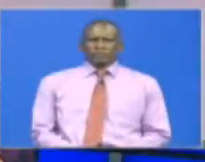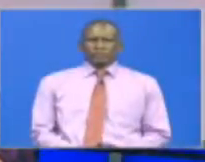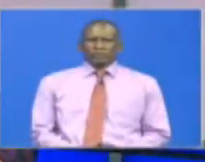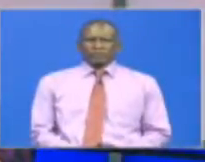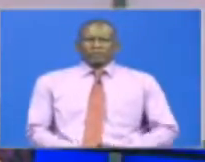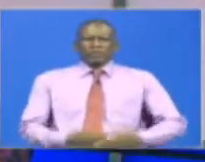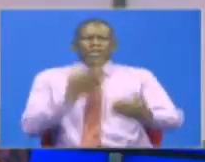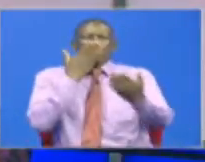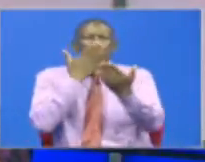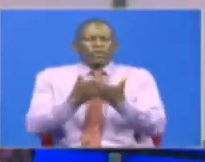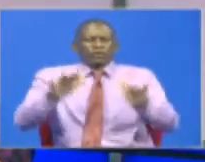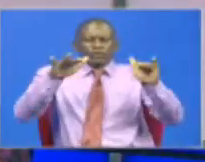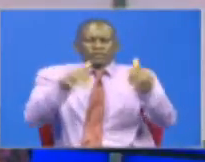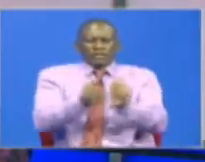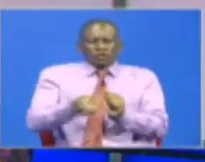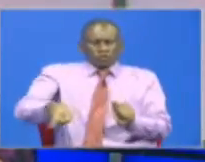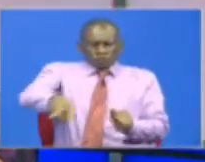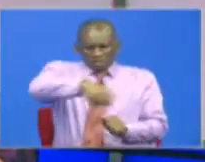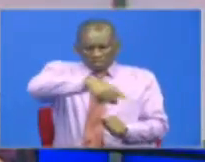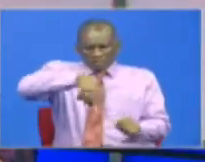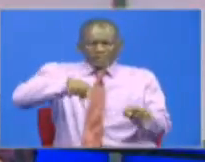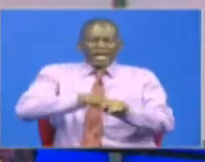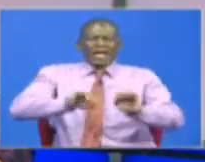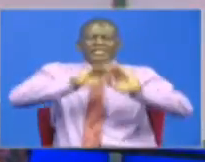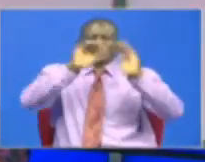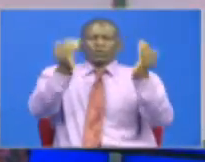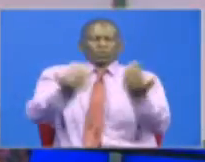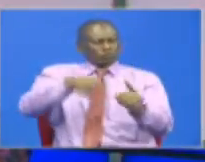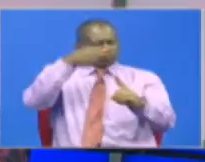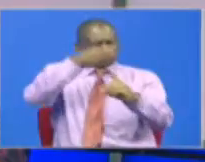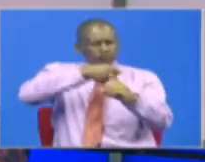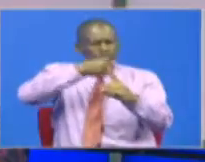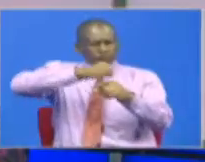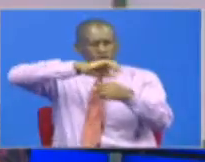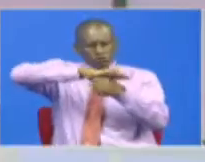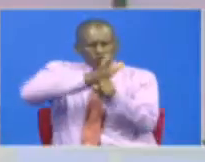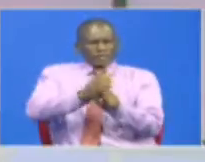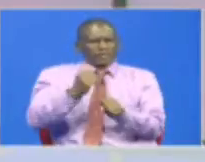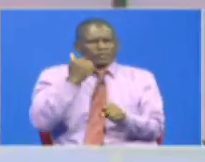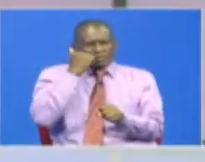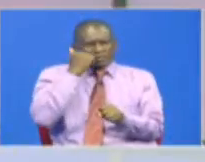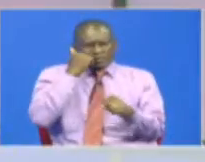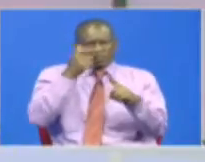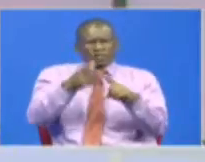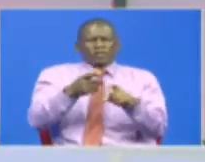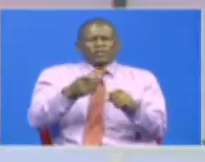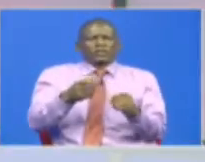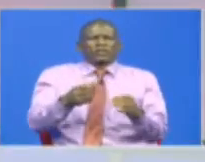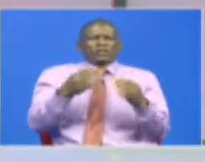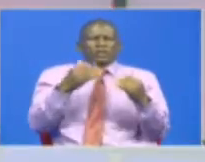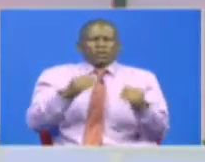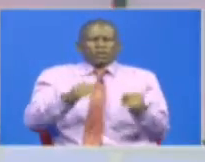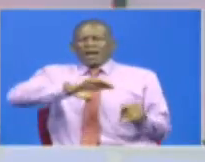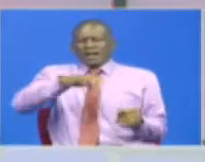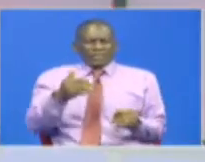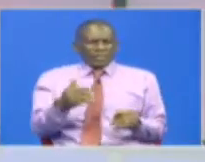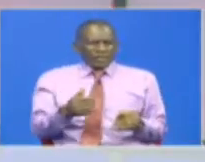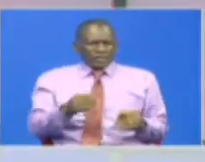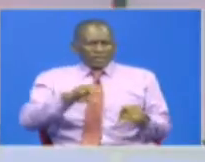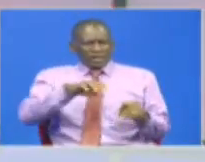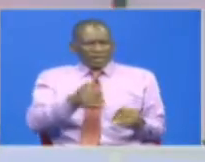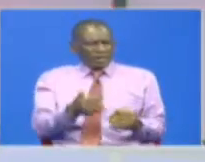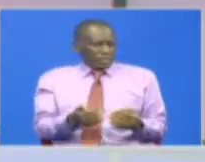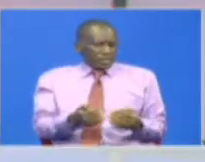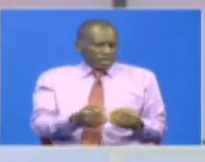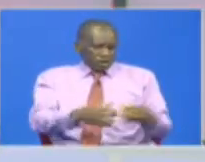Thanks for staying with us. As the world battles the COVID-19 disease among humans, another strain of the coronavirus